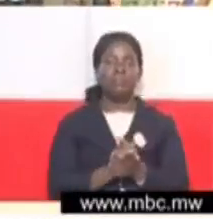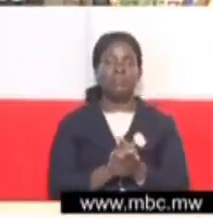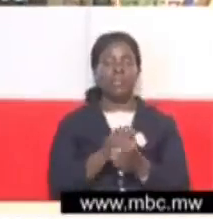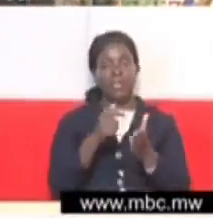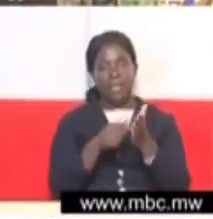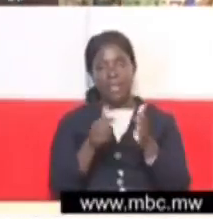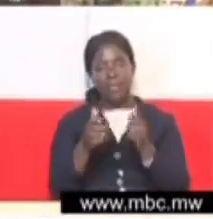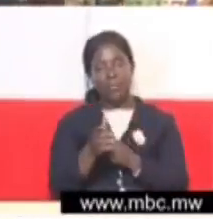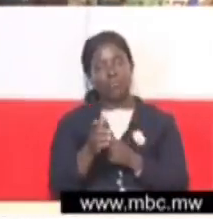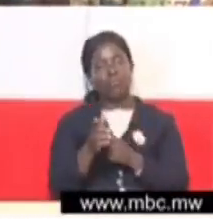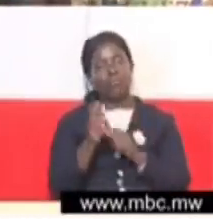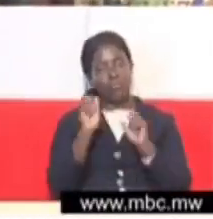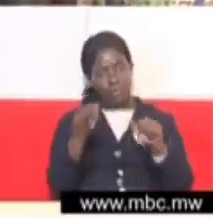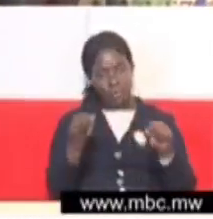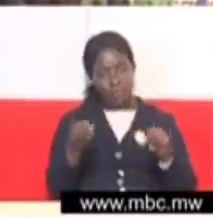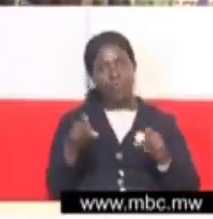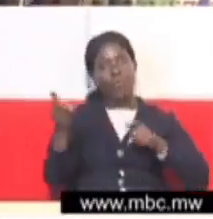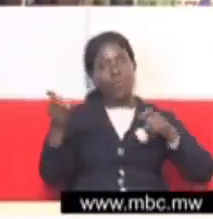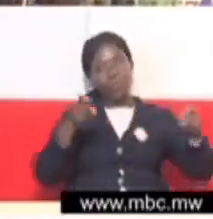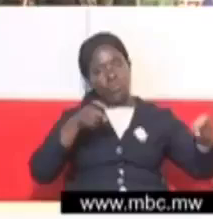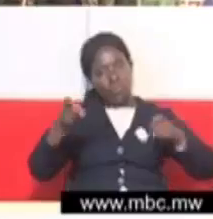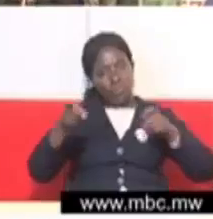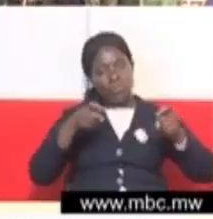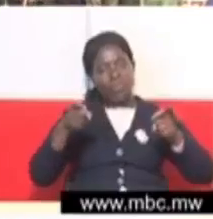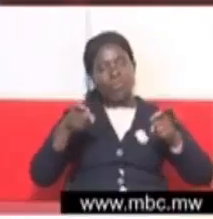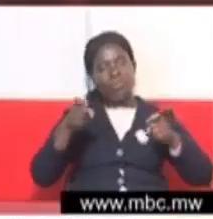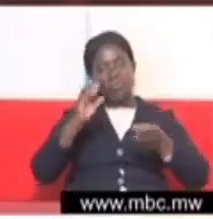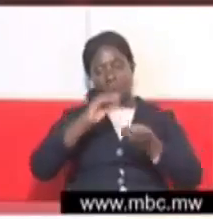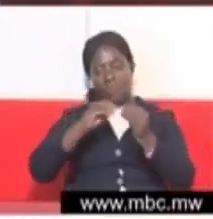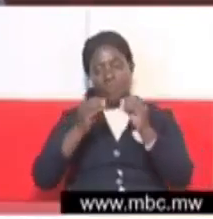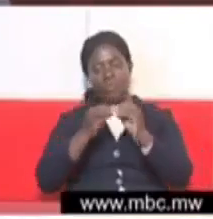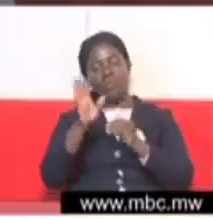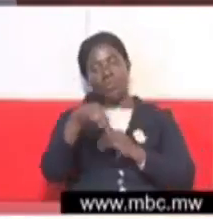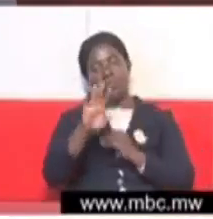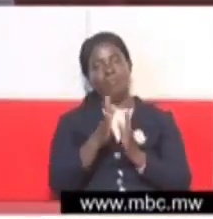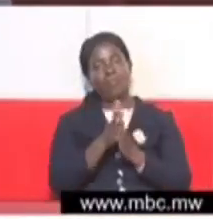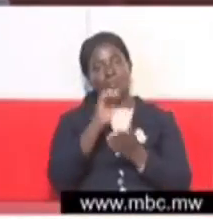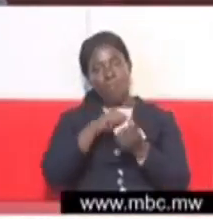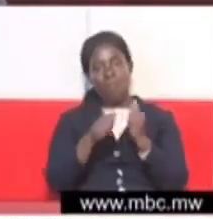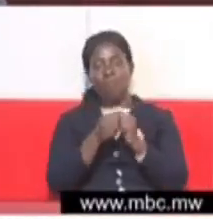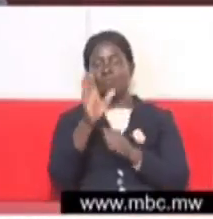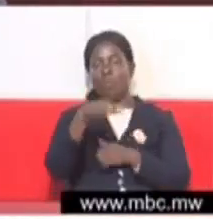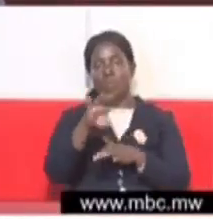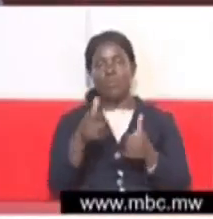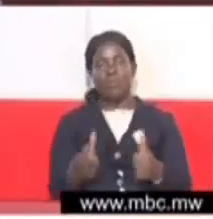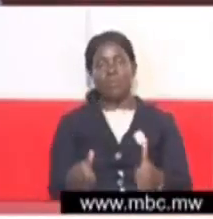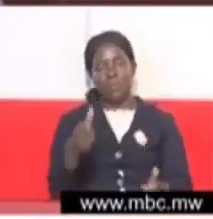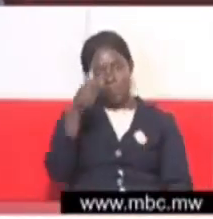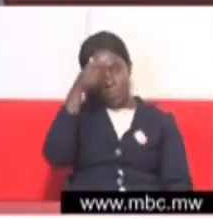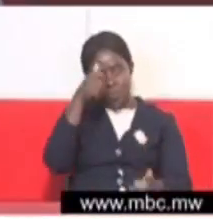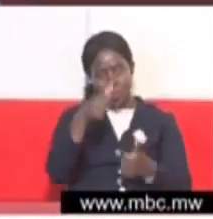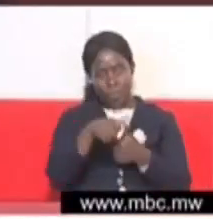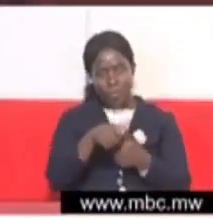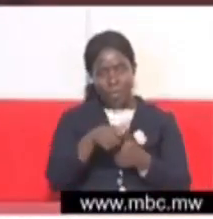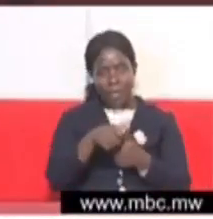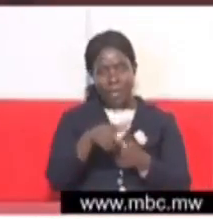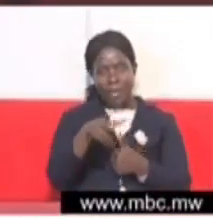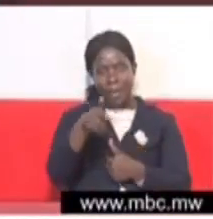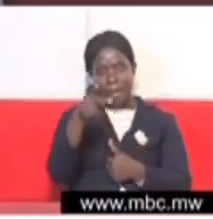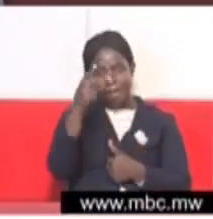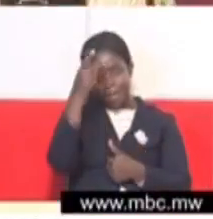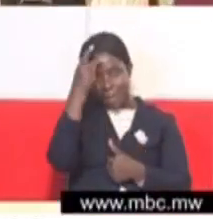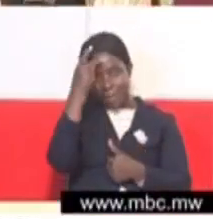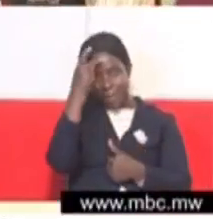control the situation. He is the one who can control the storms. You remember Peter was about to